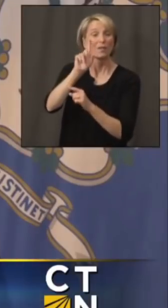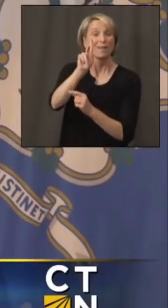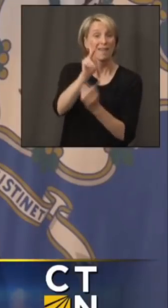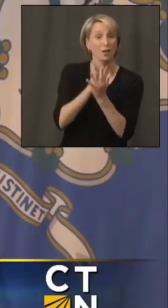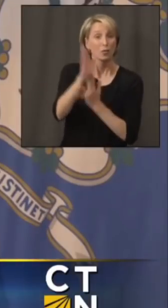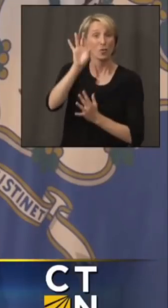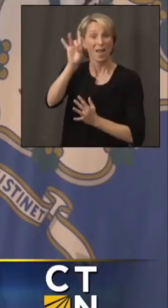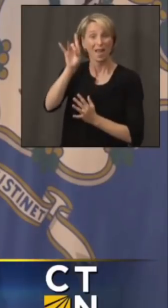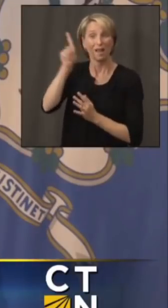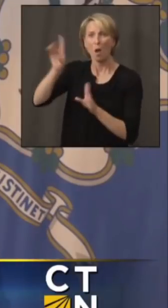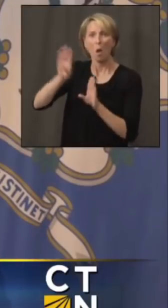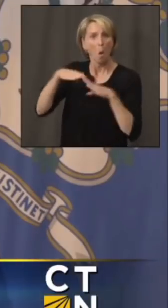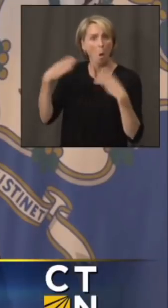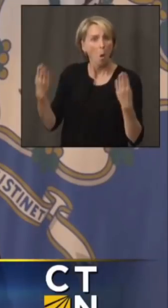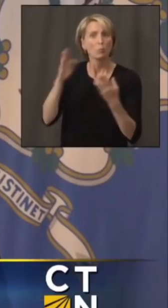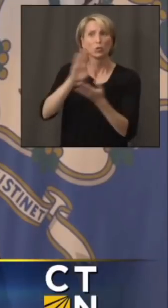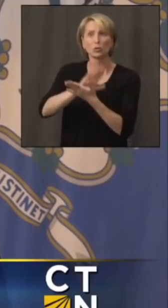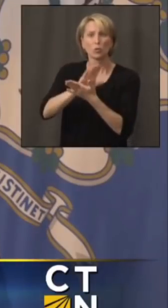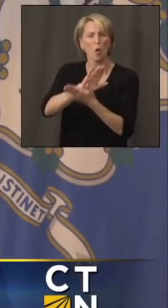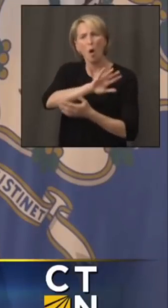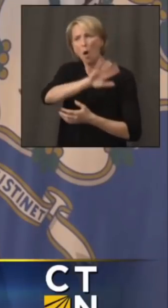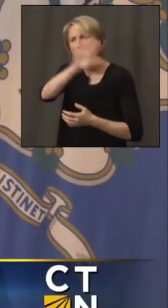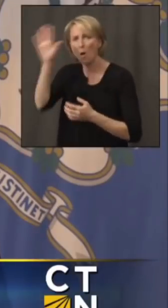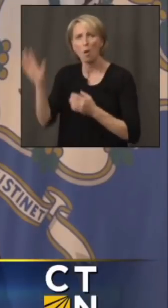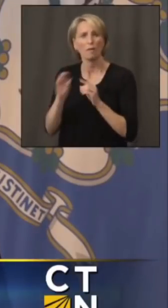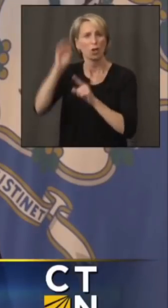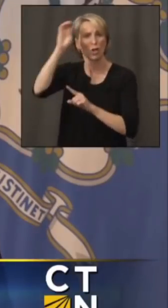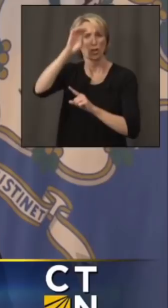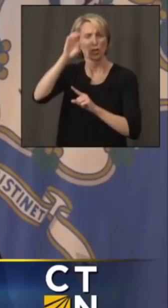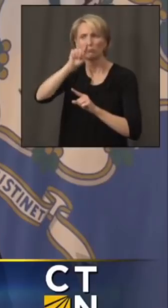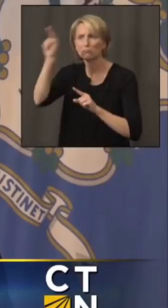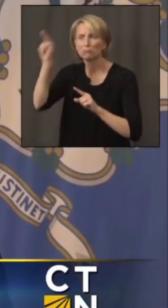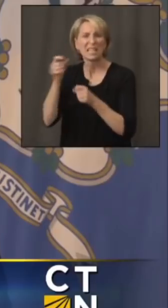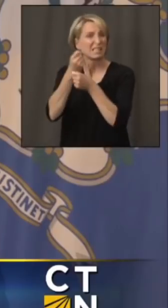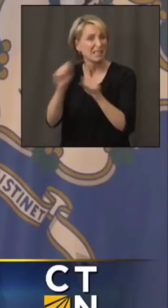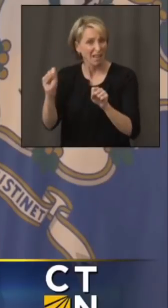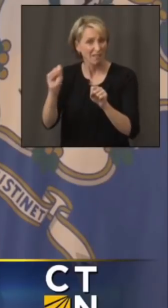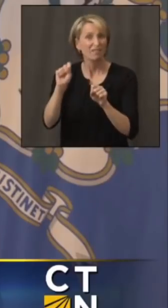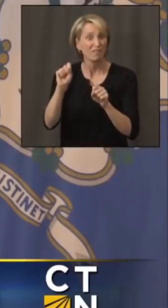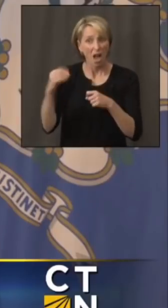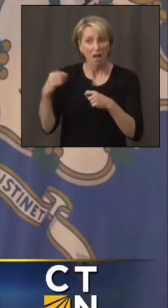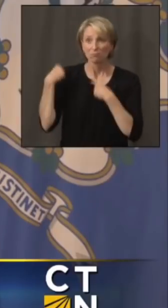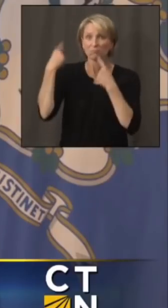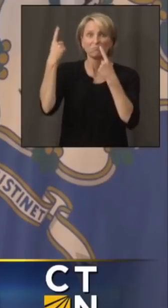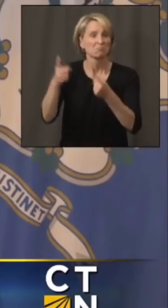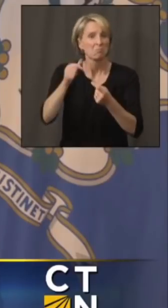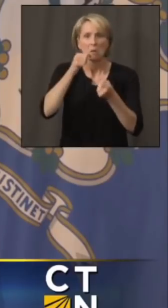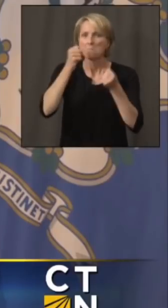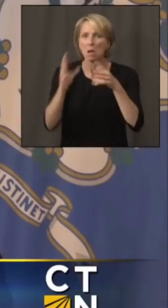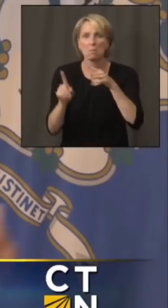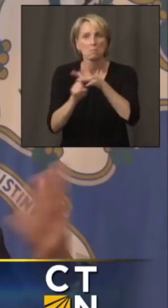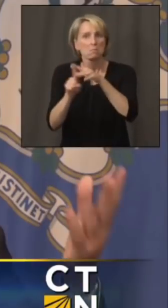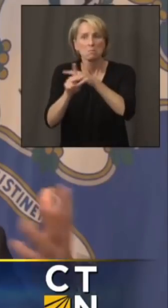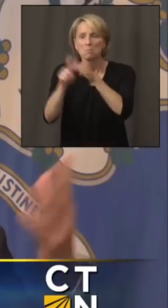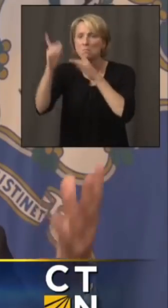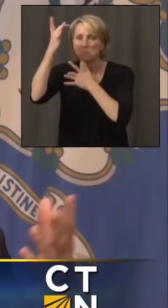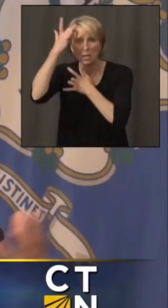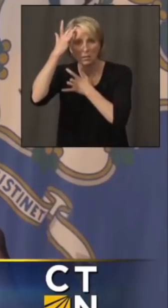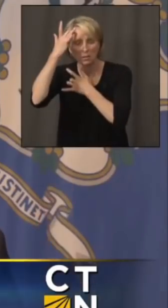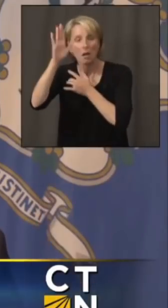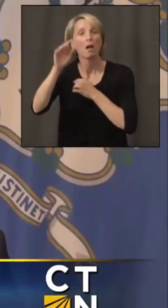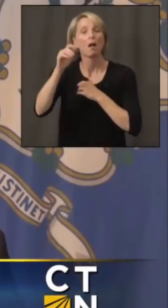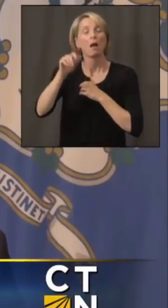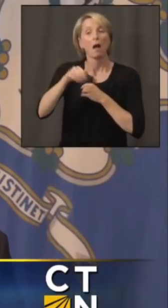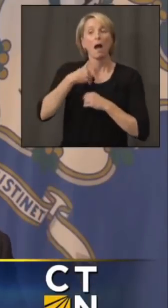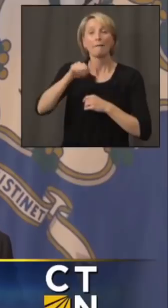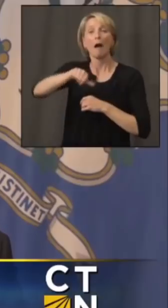8, they've opened safely across Europe, and very, very few problems there. There have been problems in other